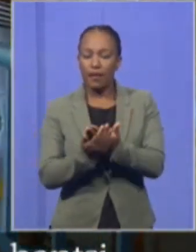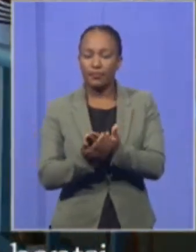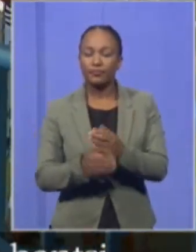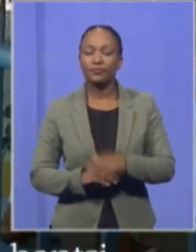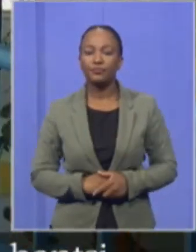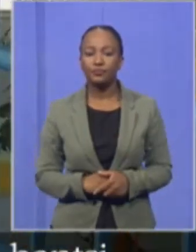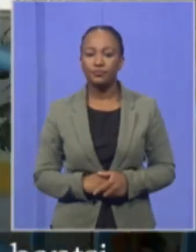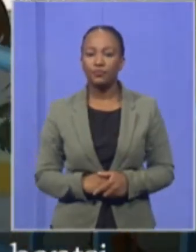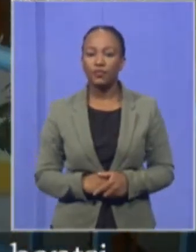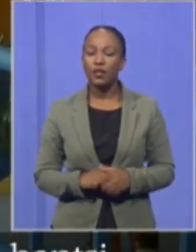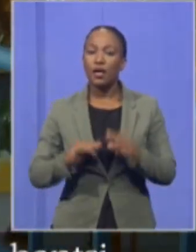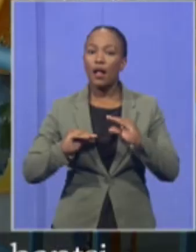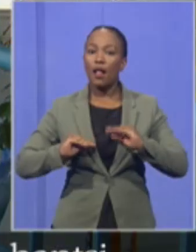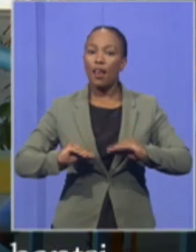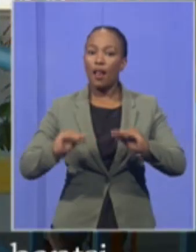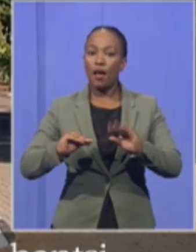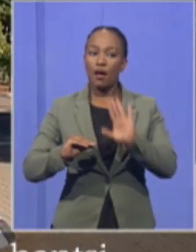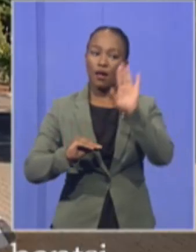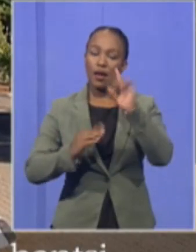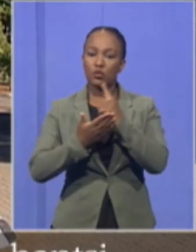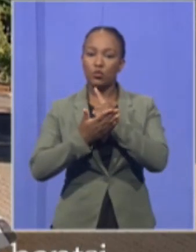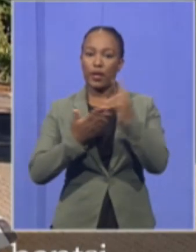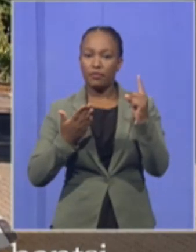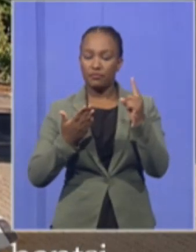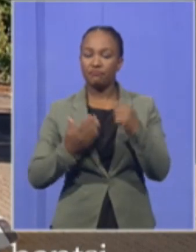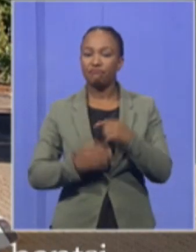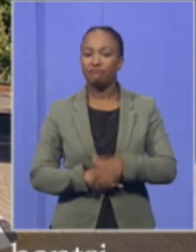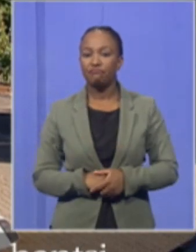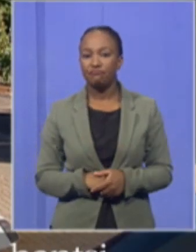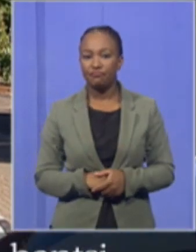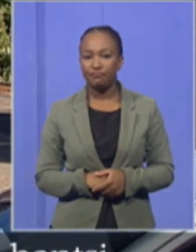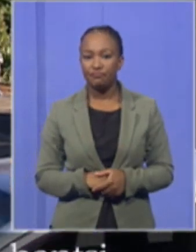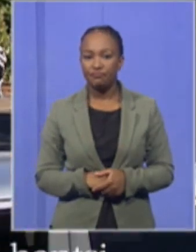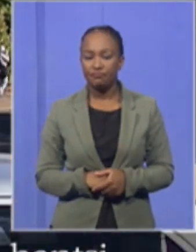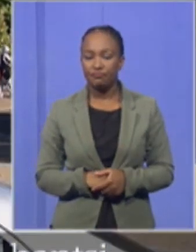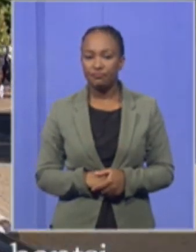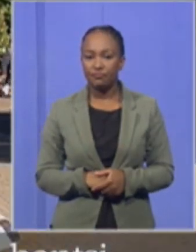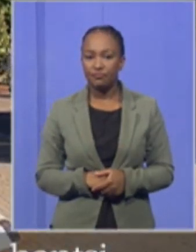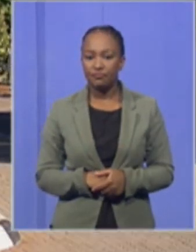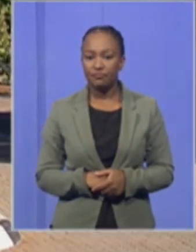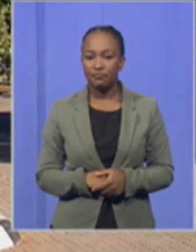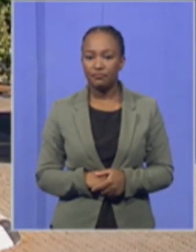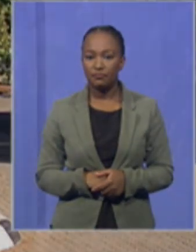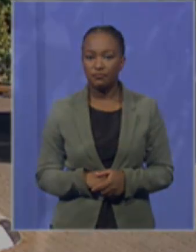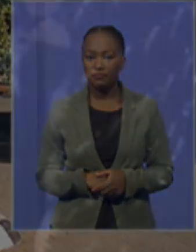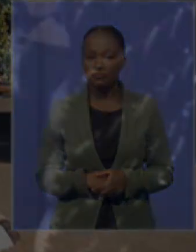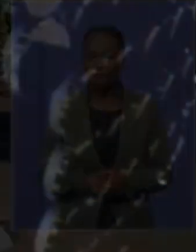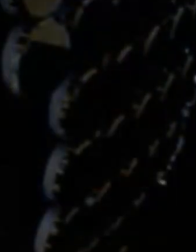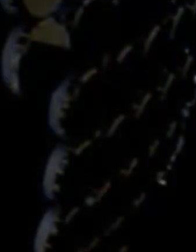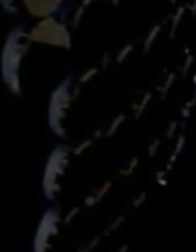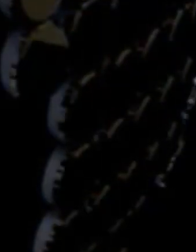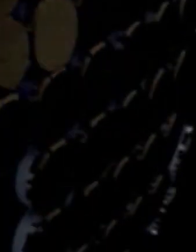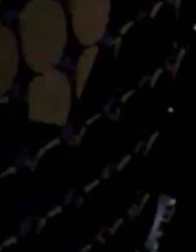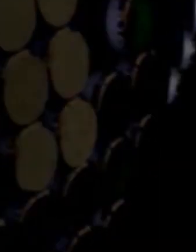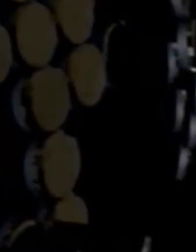tlile go simolola beke e tlang. Ke Katlagonyoni wa dikgang tsa SABC Polokwane.